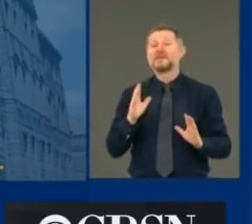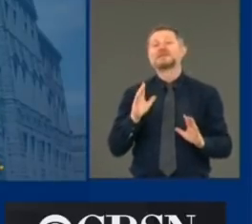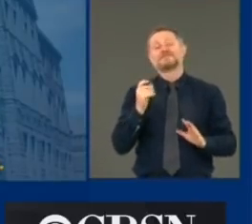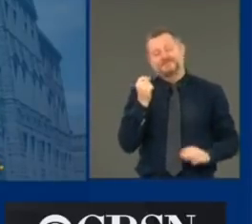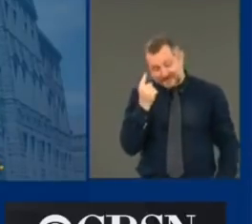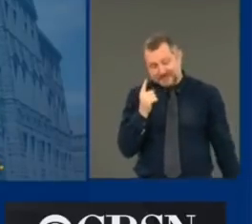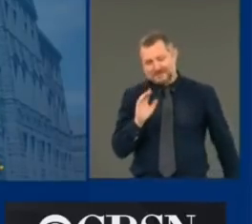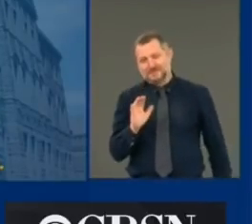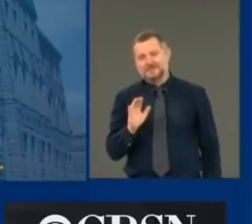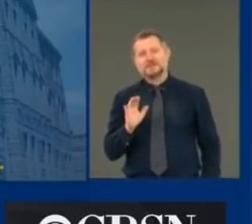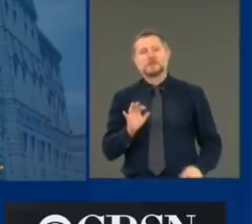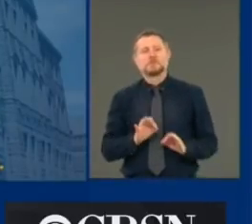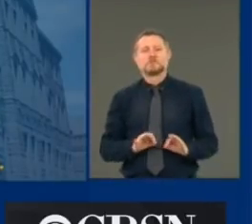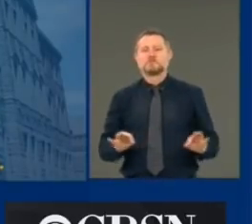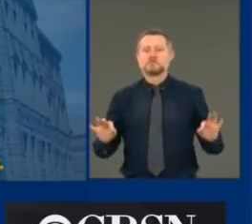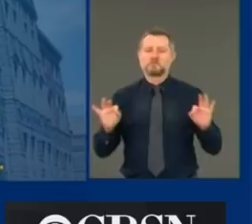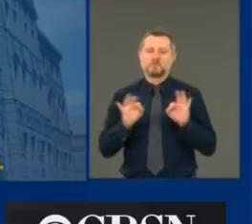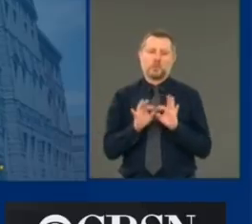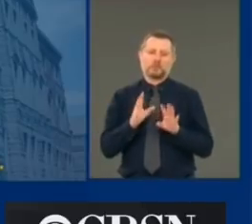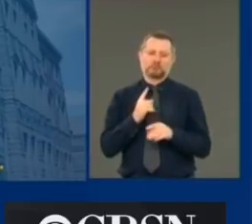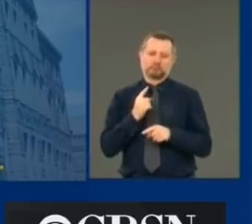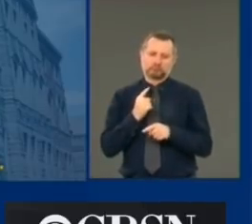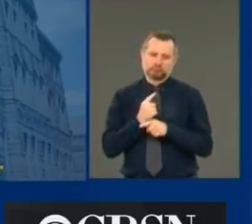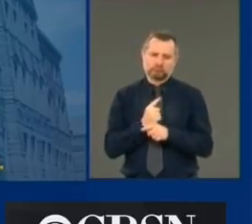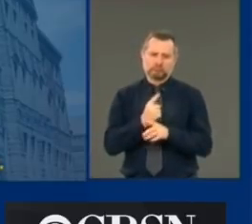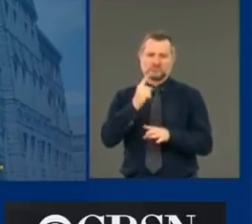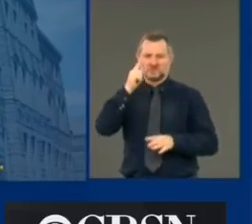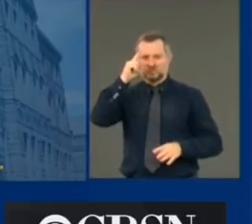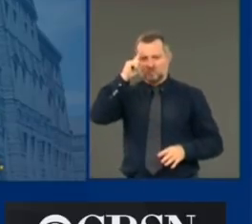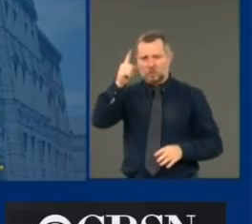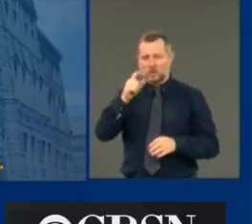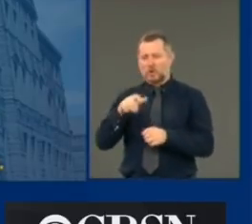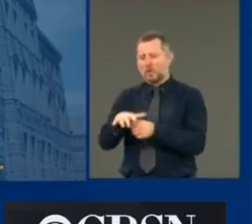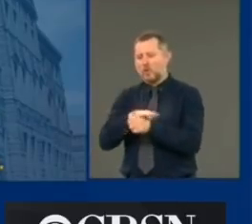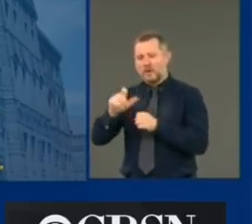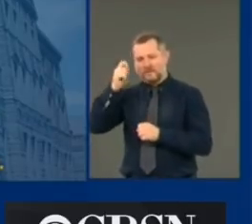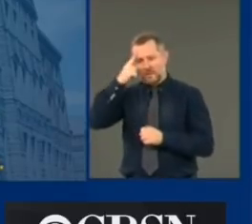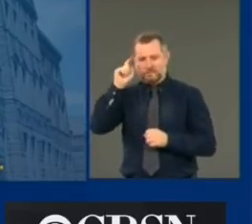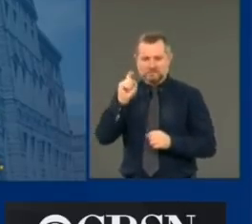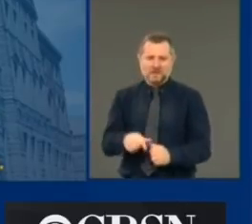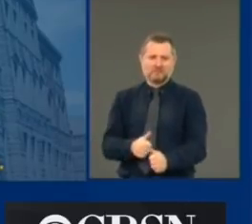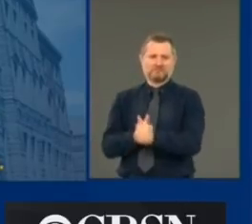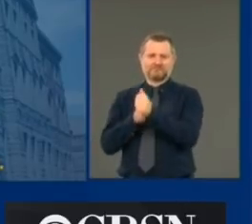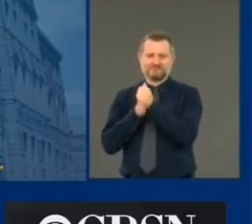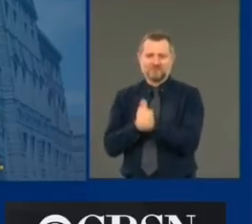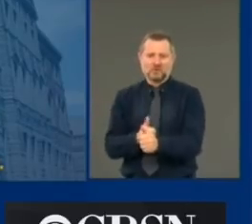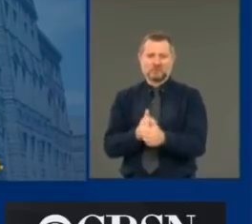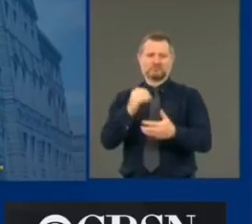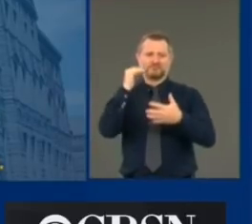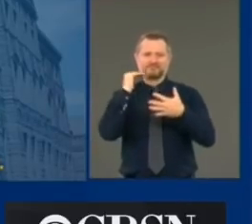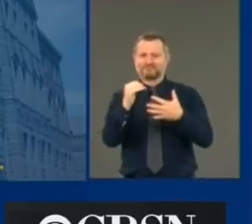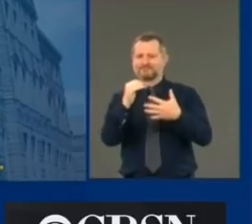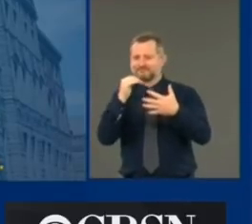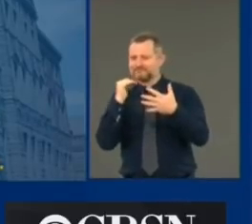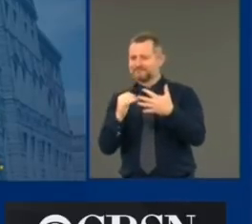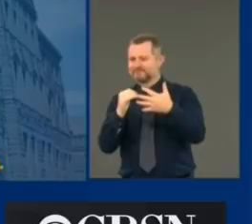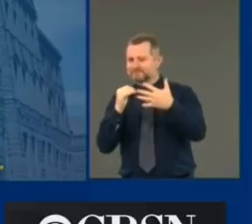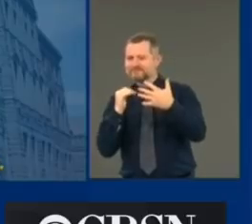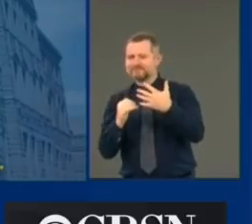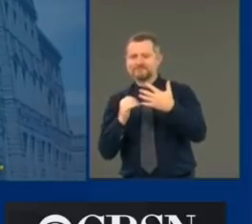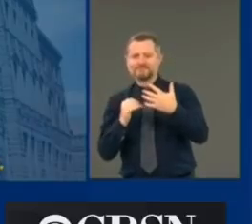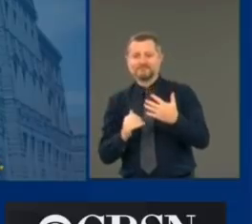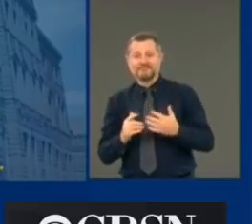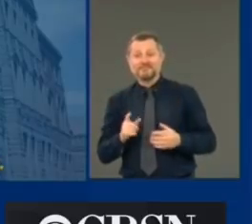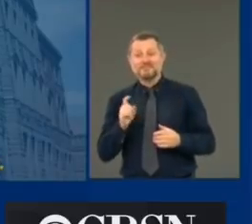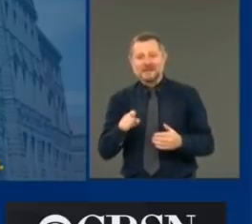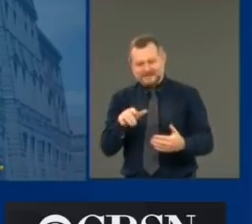Discipline matters. Local governments have to do their job. They have to enforce compliance. They have to study their local